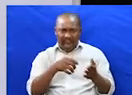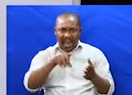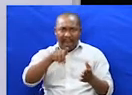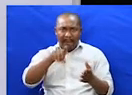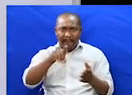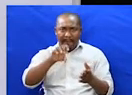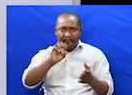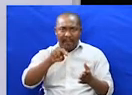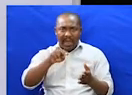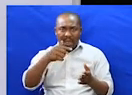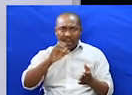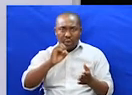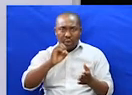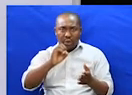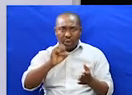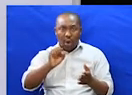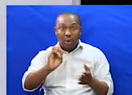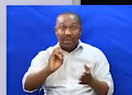penta, which means 5.